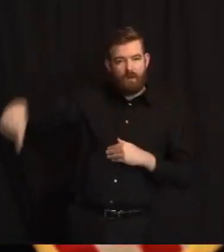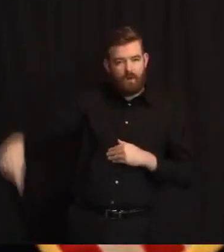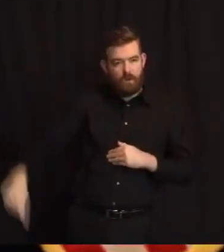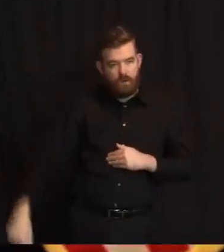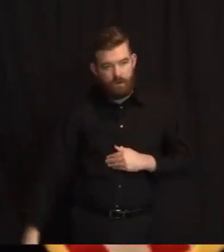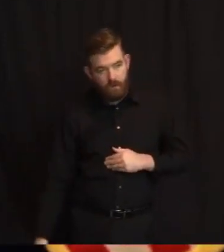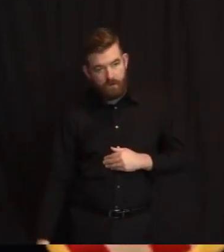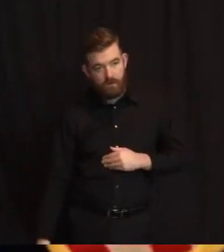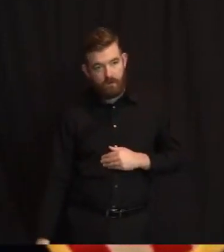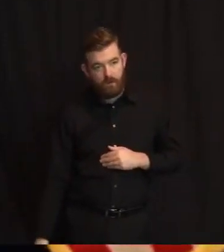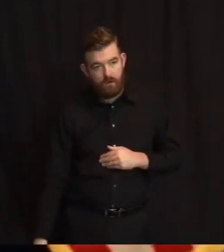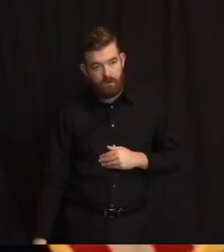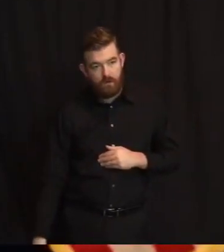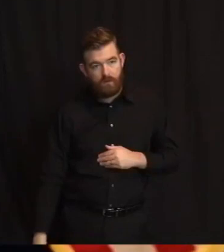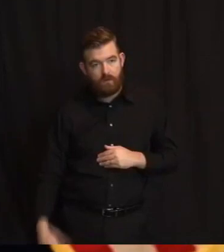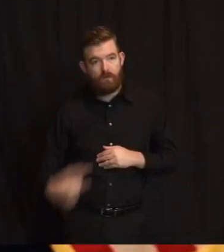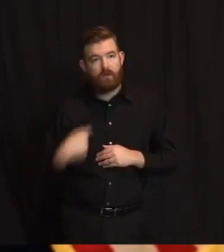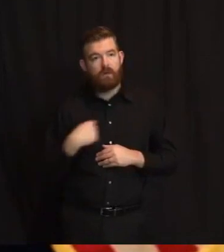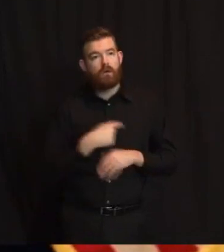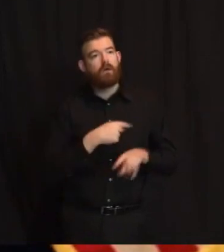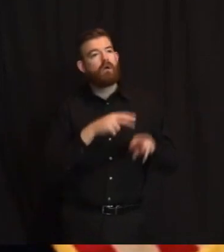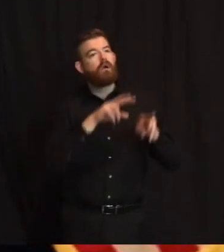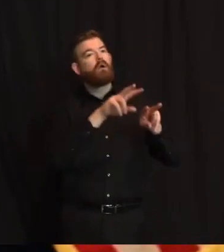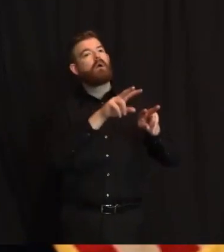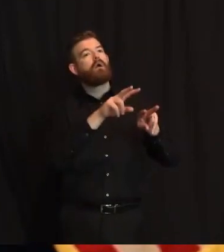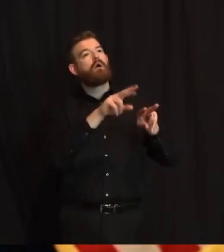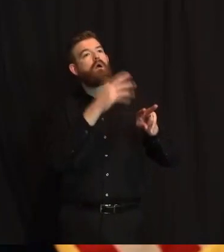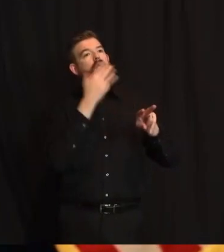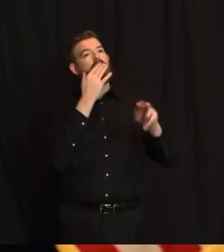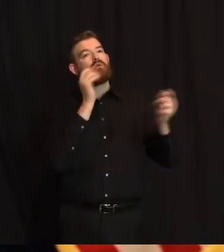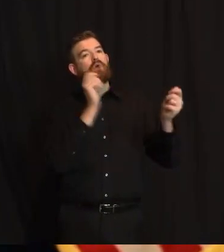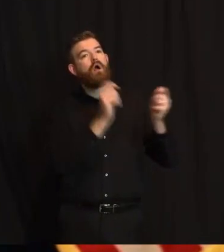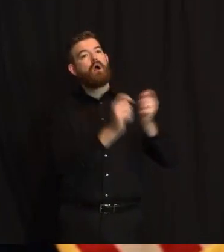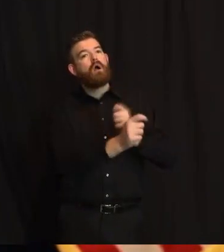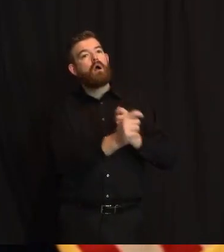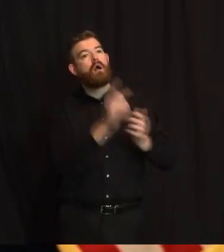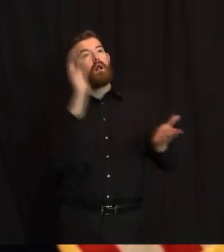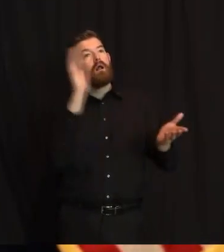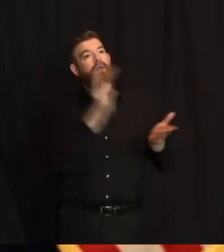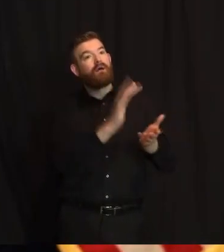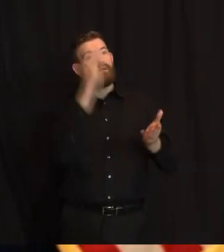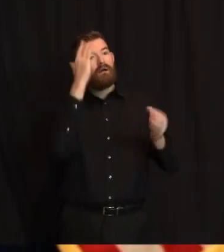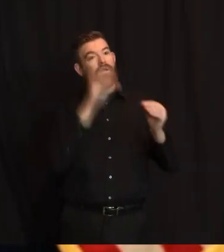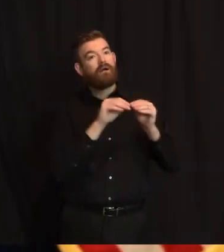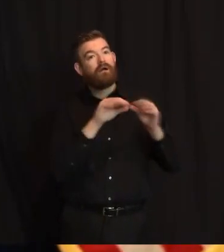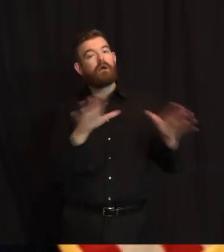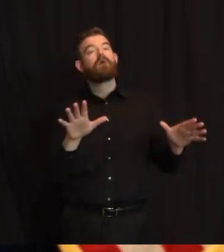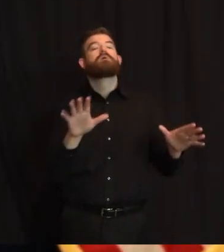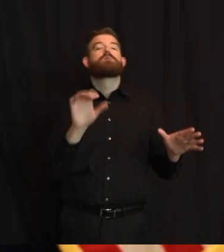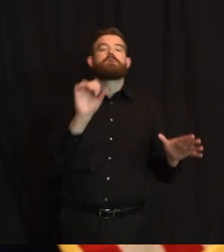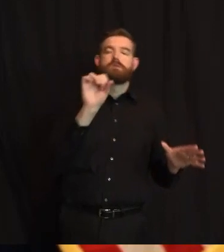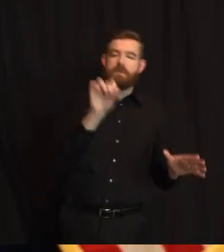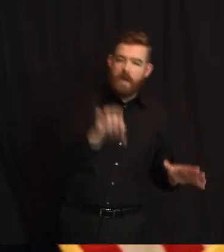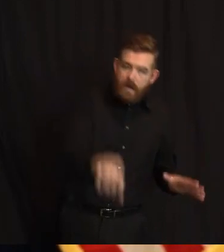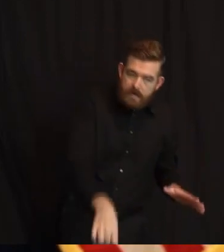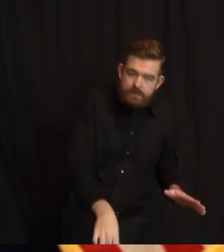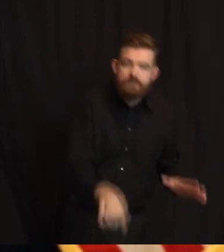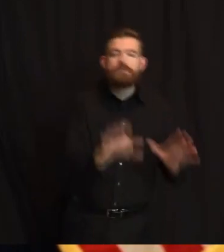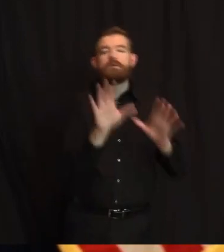Yeah. Infections are still increasing in the state. And folks have to recognize we have to get to a top of that mountain and